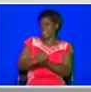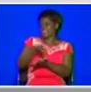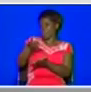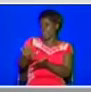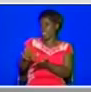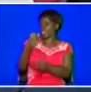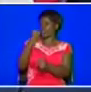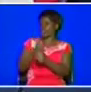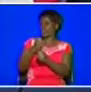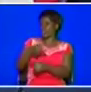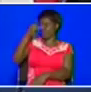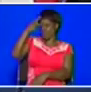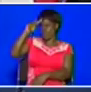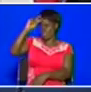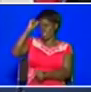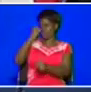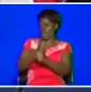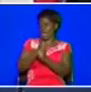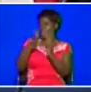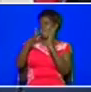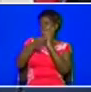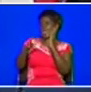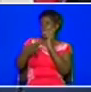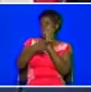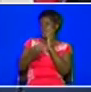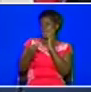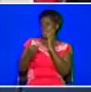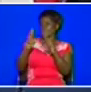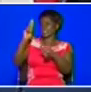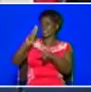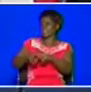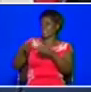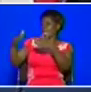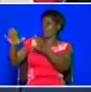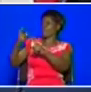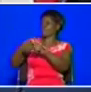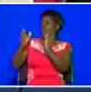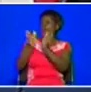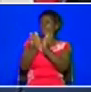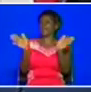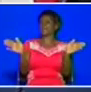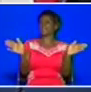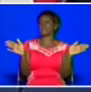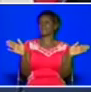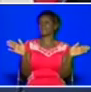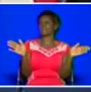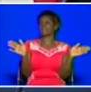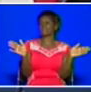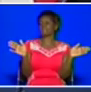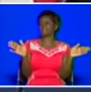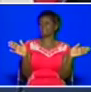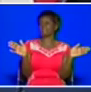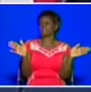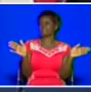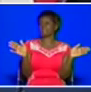work. It is done by experts sitting away from the public glare. You are one expert. That's how we work. Yeah, and that's why we have you